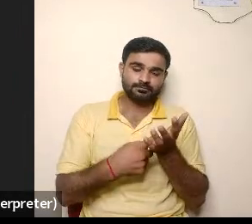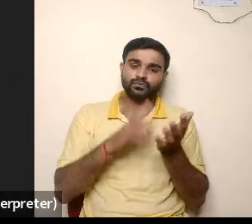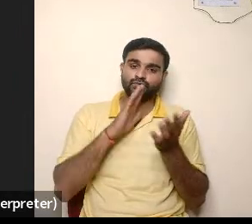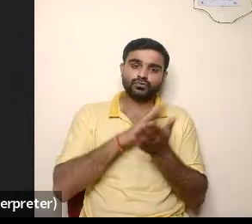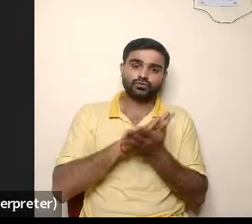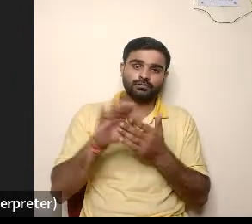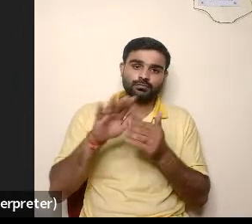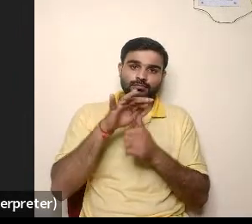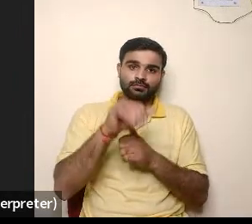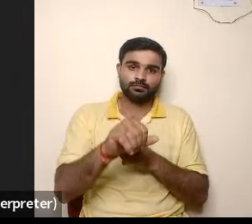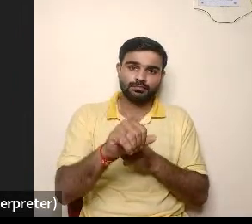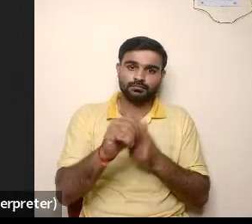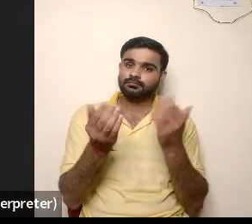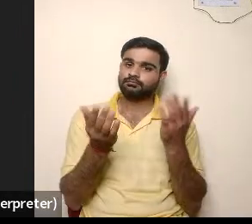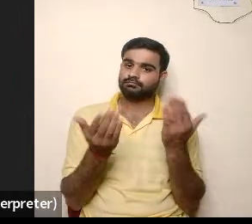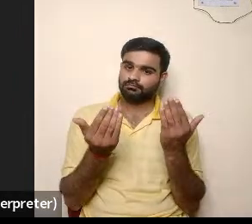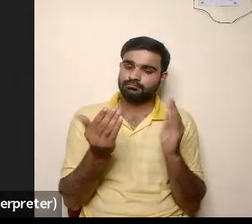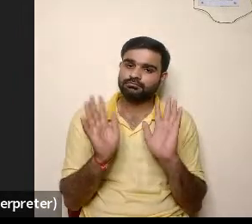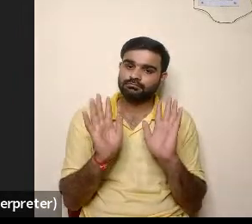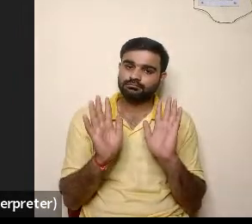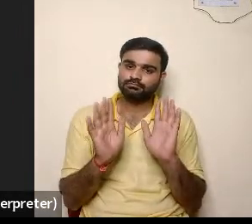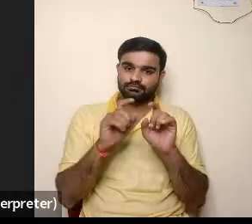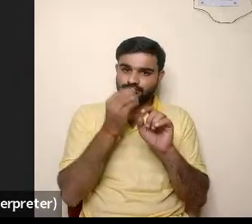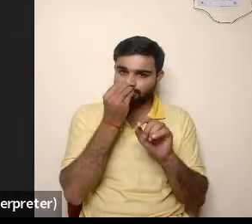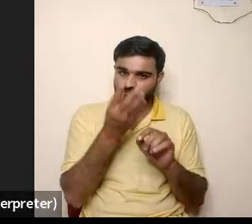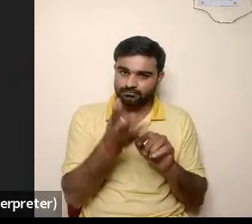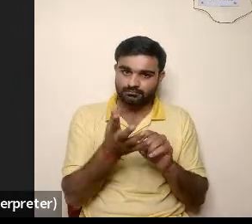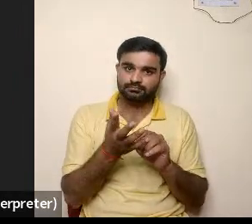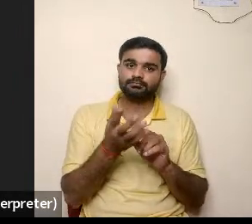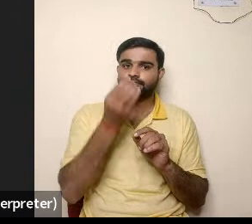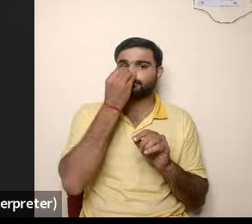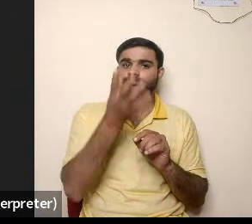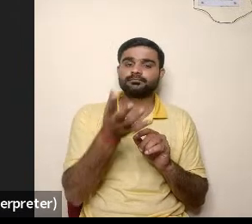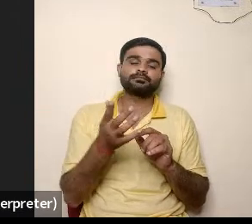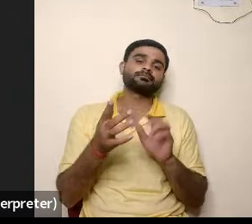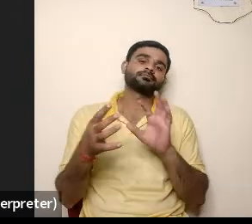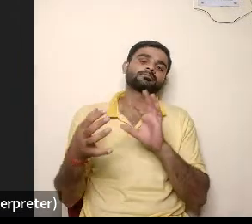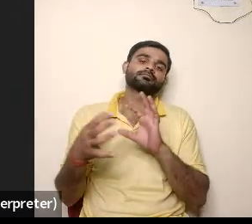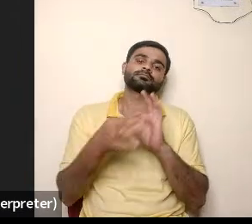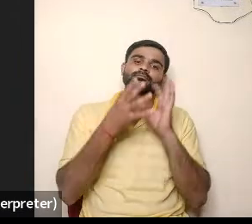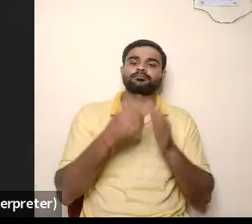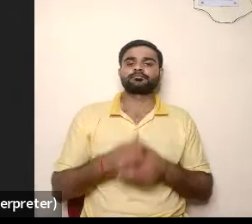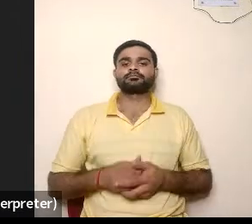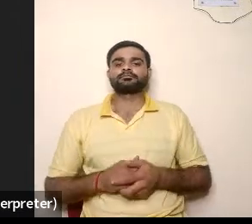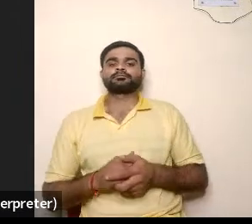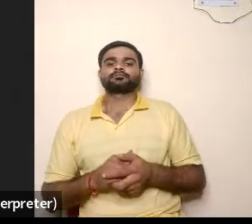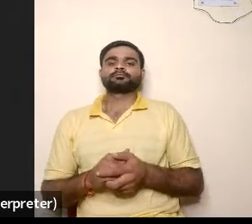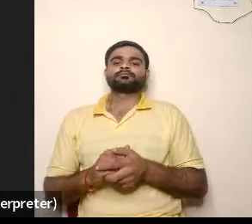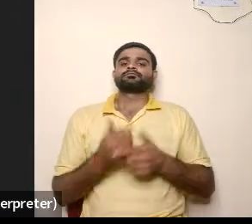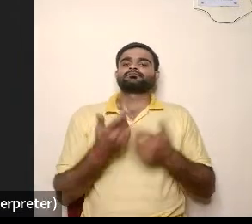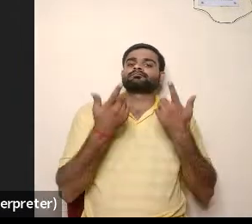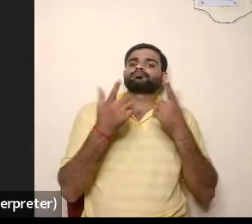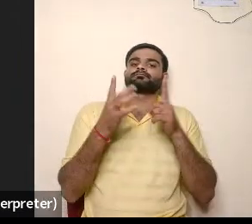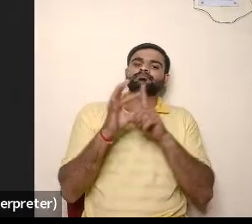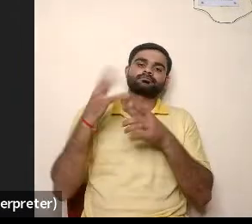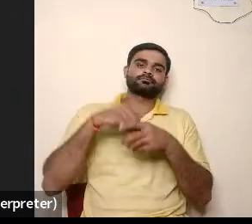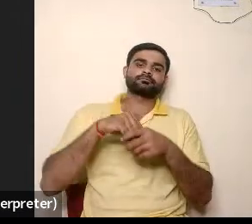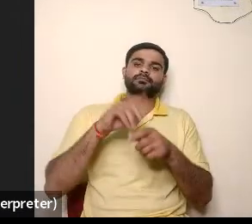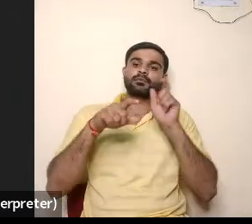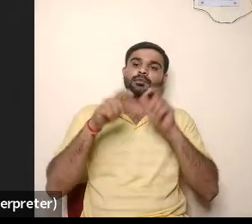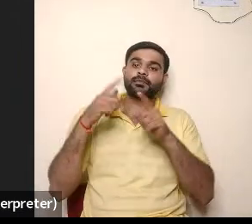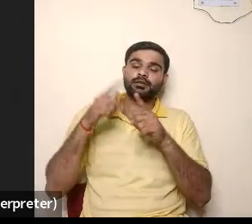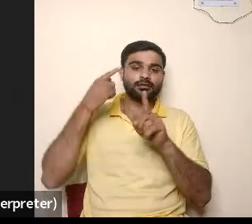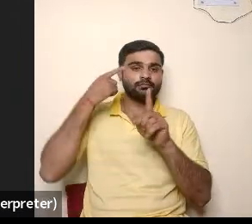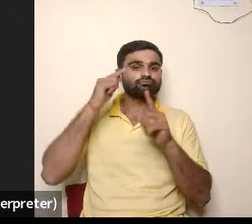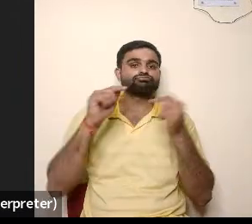this? accessibility Hmm. could very easily, Hmm. like fall into that, but someone has to Hmm. make that